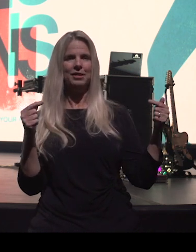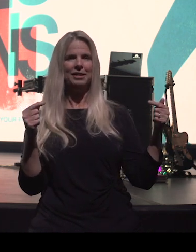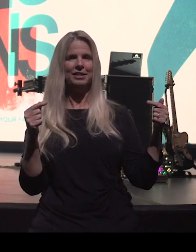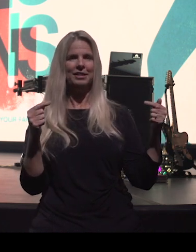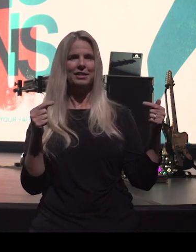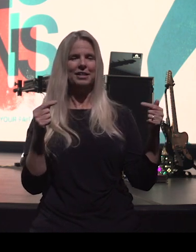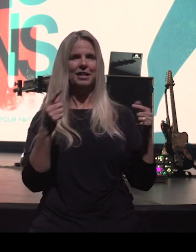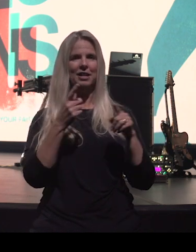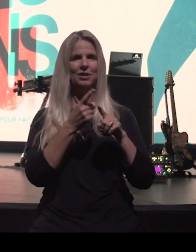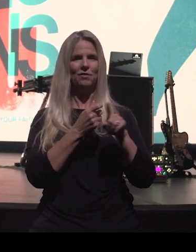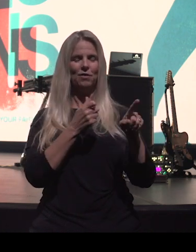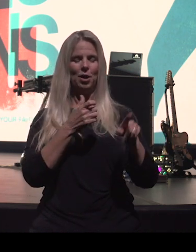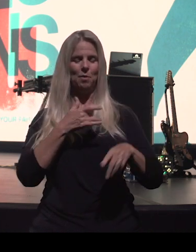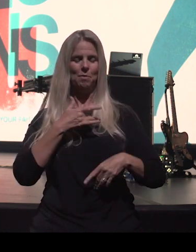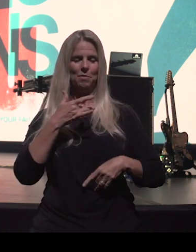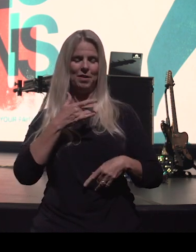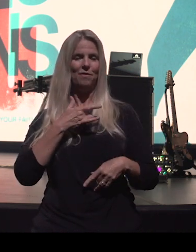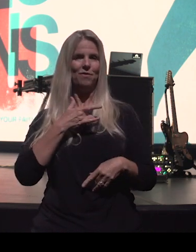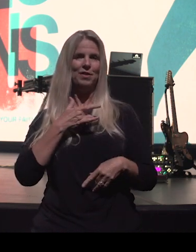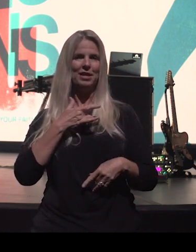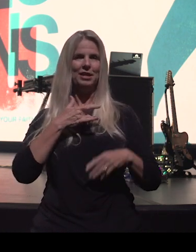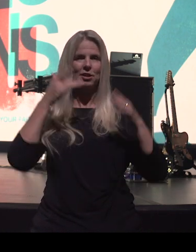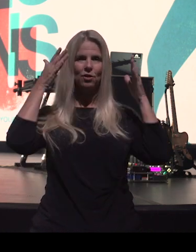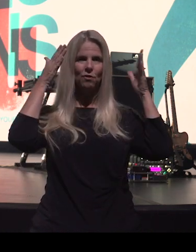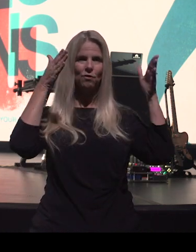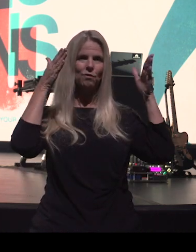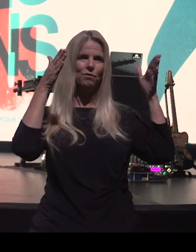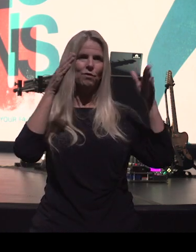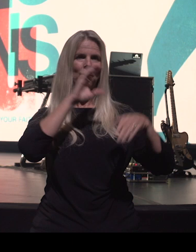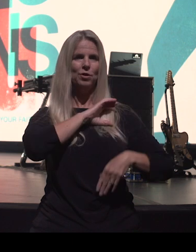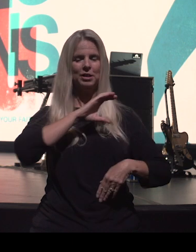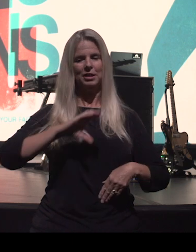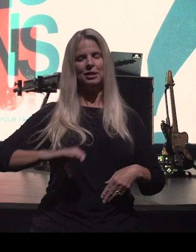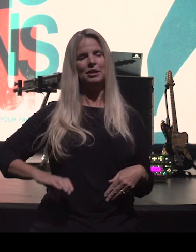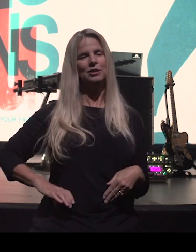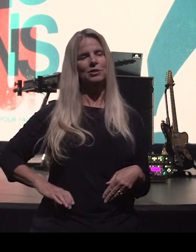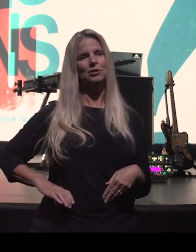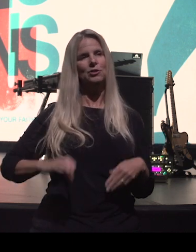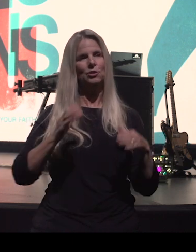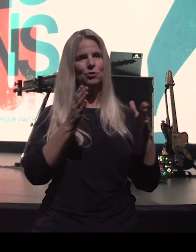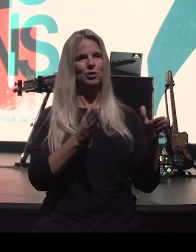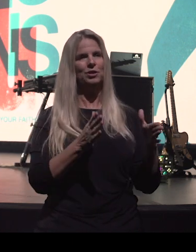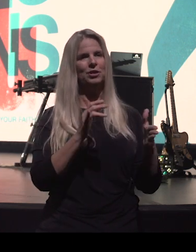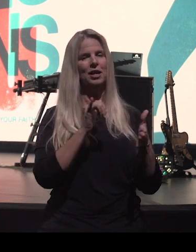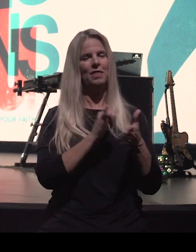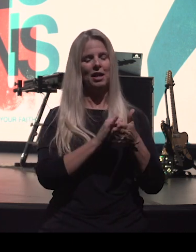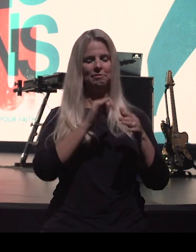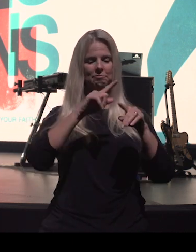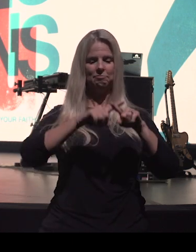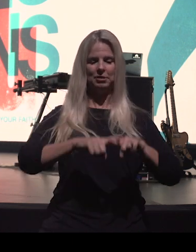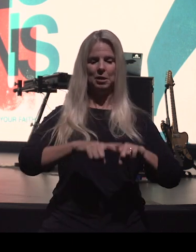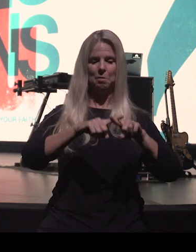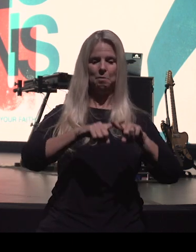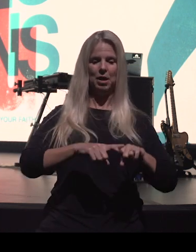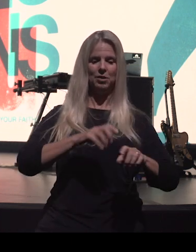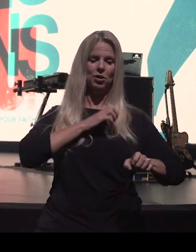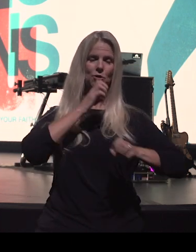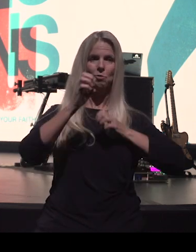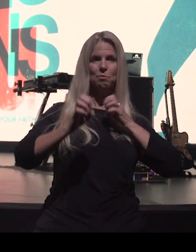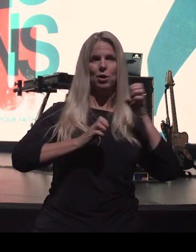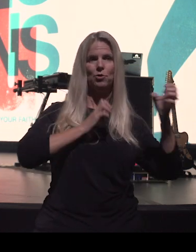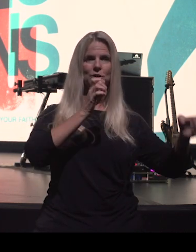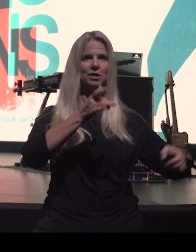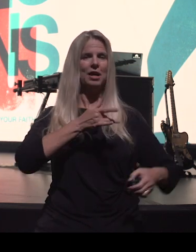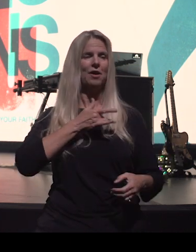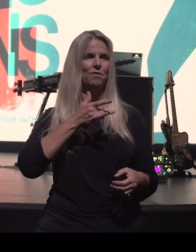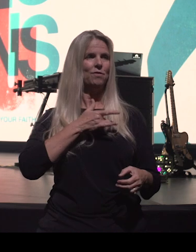the feelings-focused Christian. This is the person that has an over-reliance on their emotion and feelings. In other words, this is